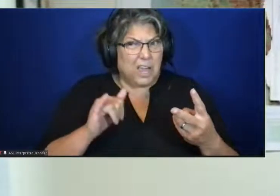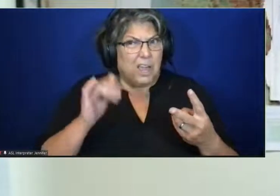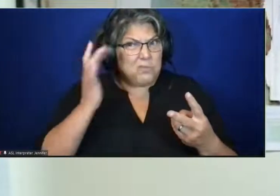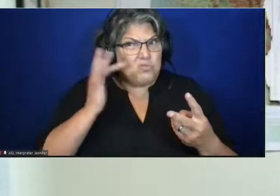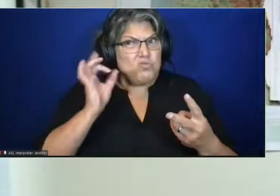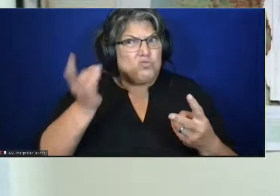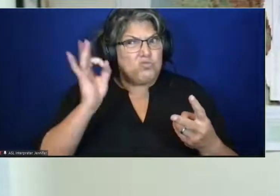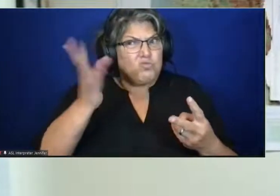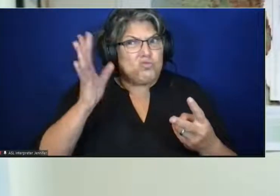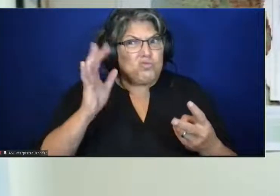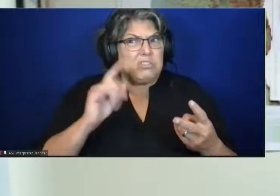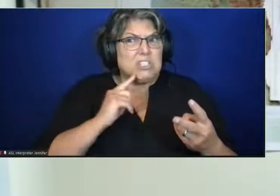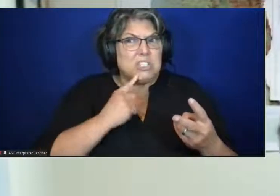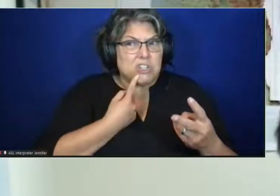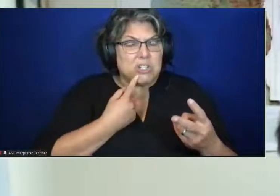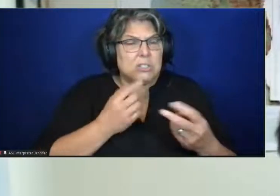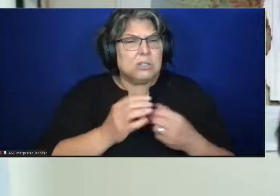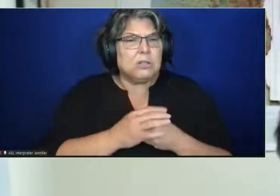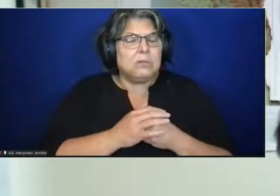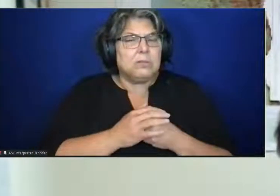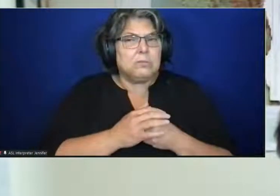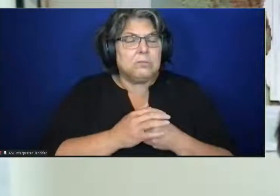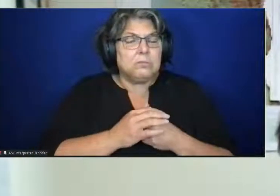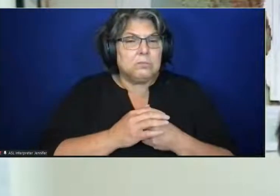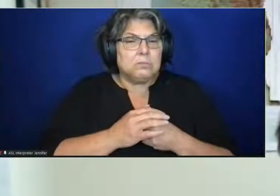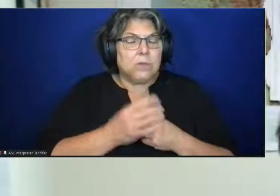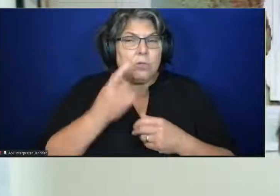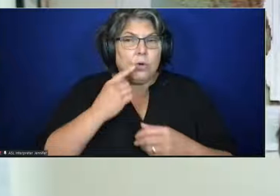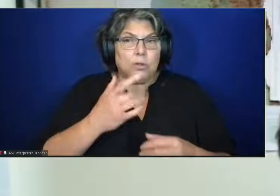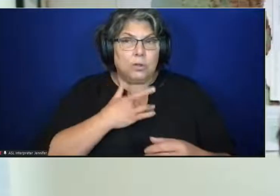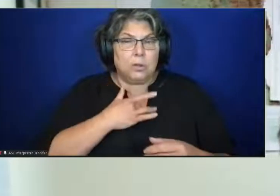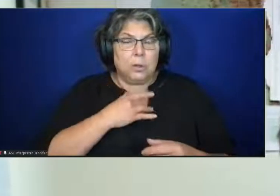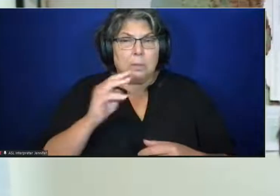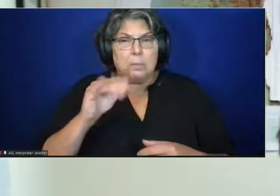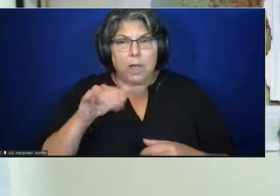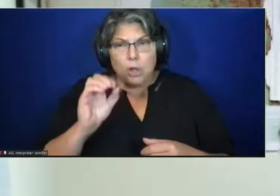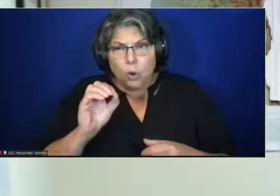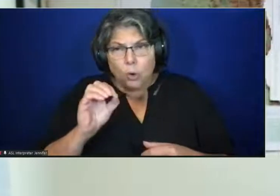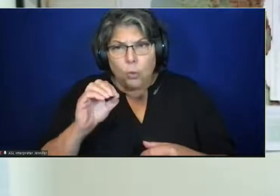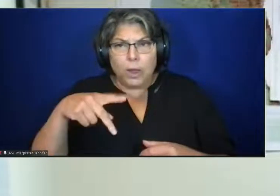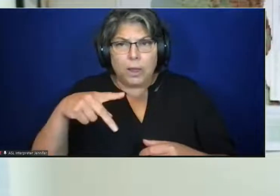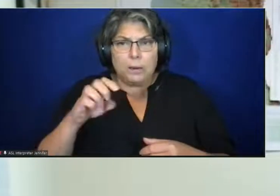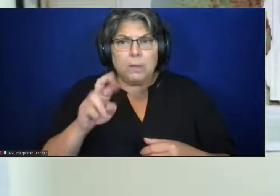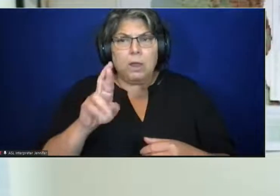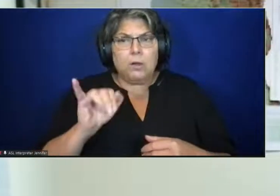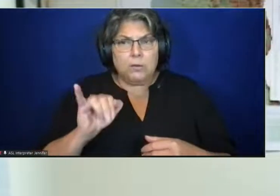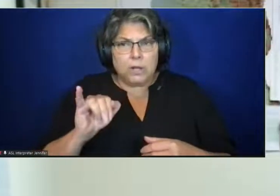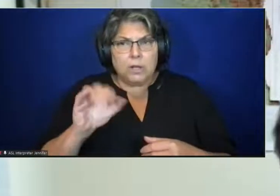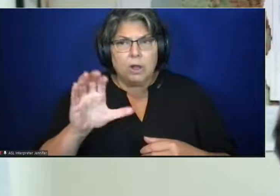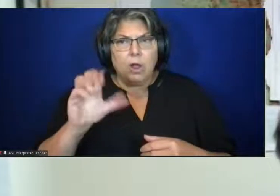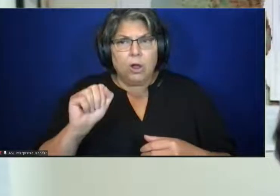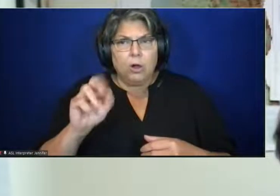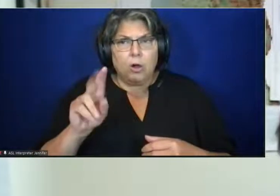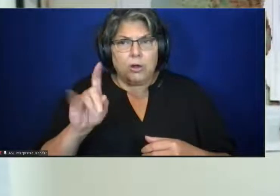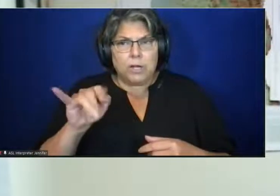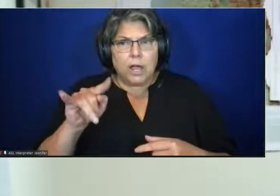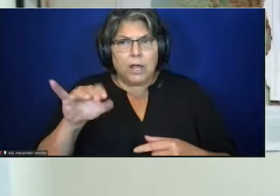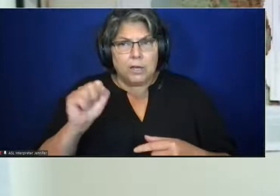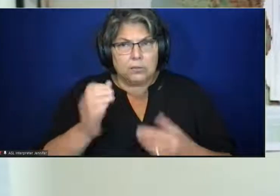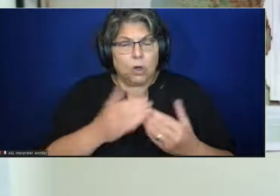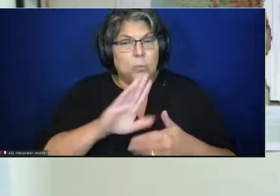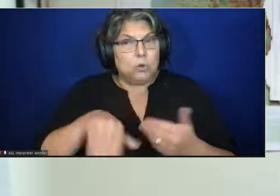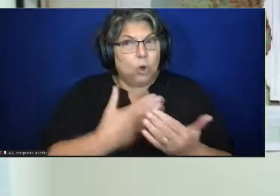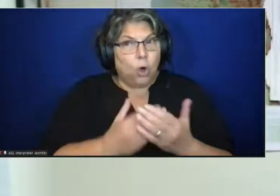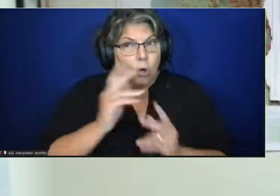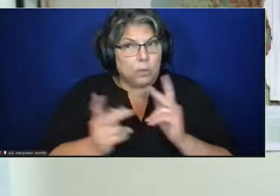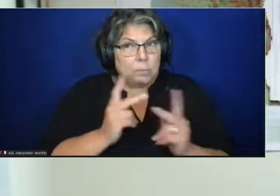the consequence? So the severity with the myocarditis, pericarditis is that nearly all of those people